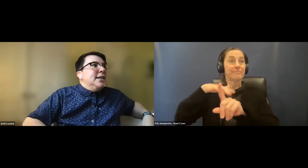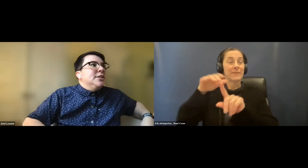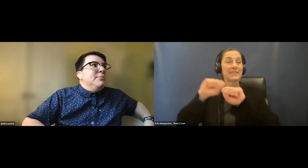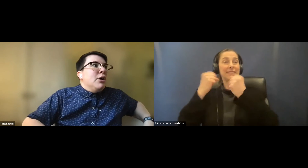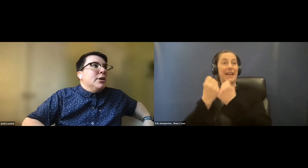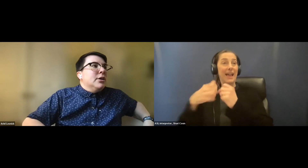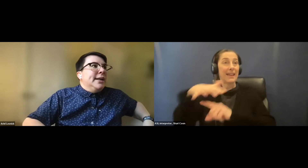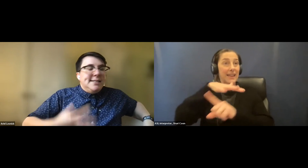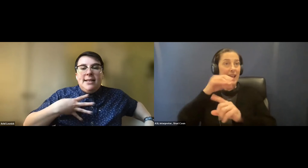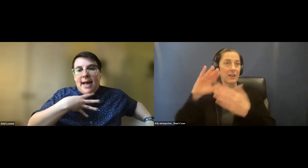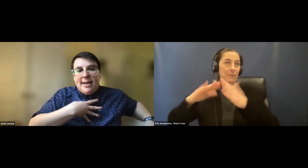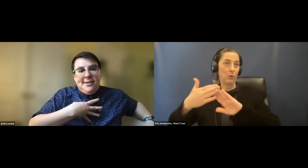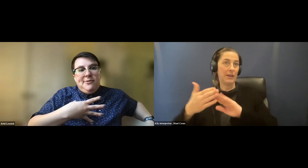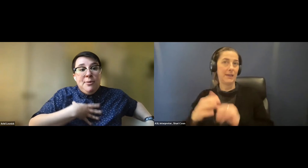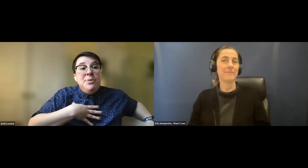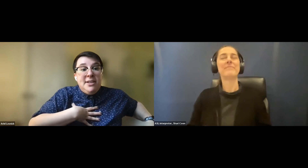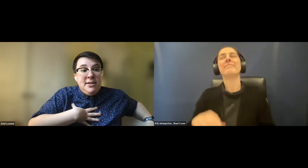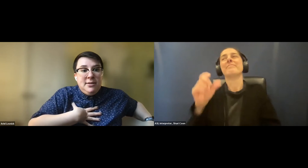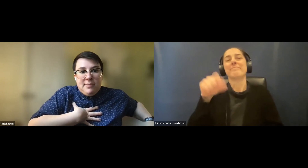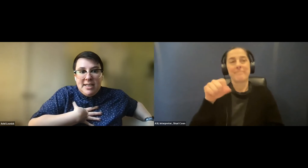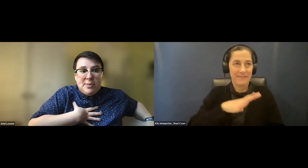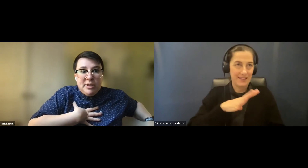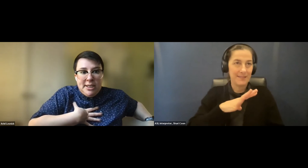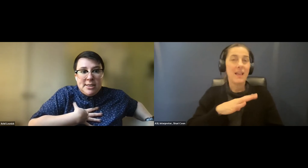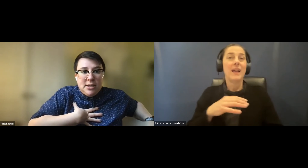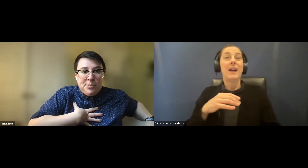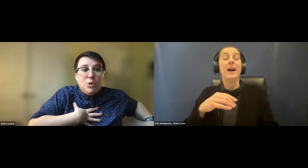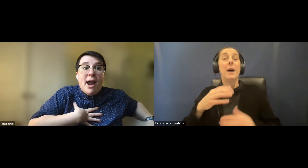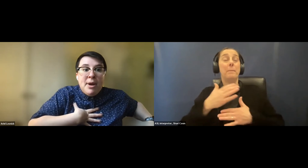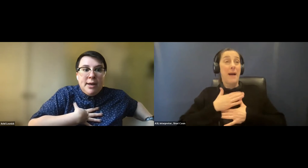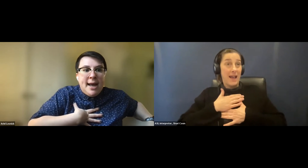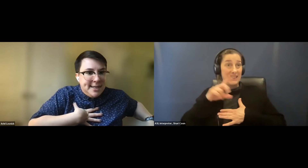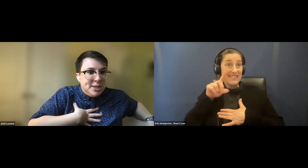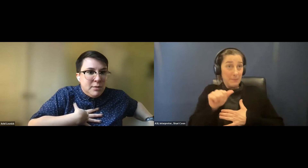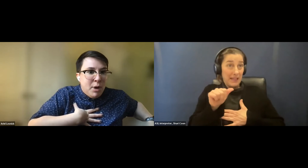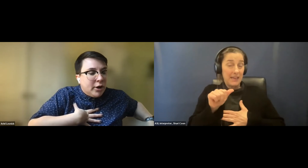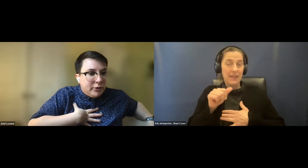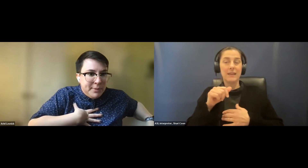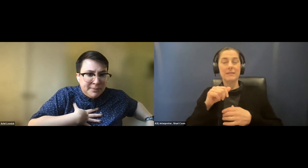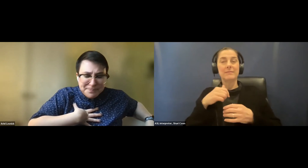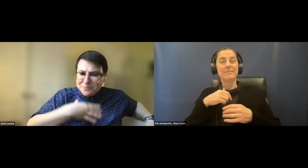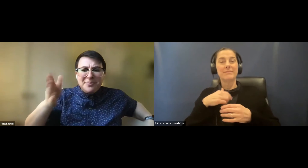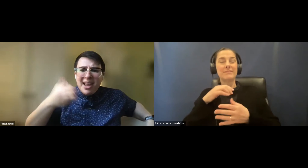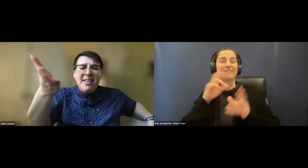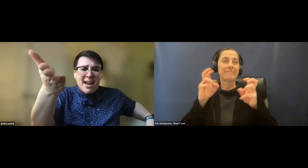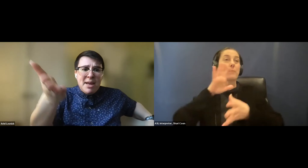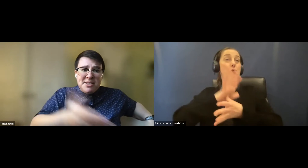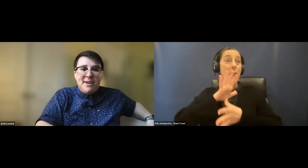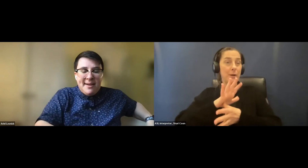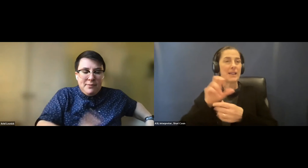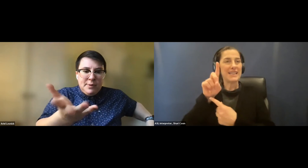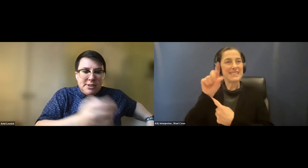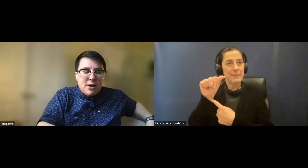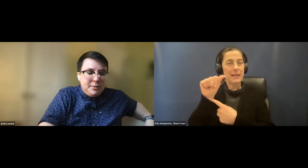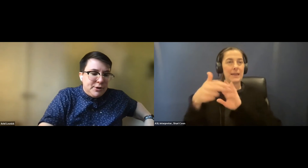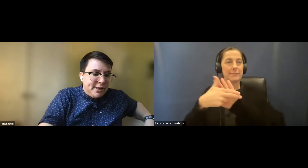mentioned identity marker, and I said that for me, my disability is a primary identity marker for me. And then I mentioned